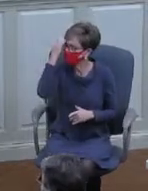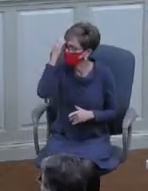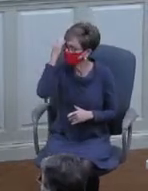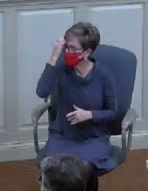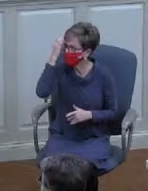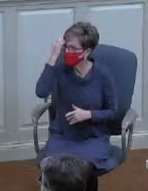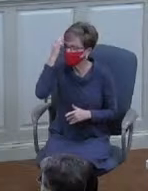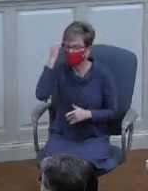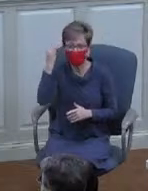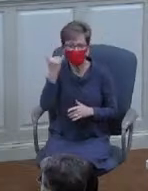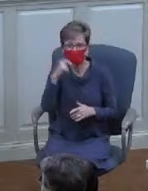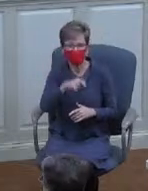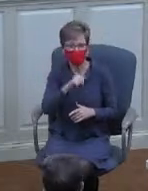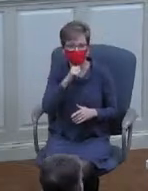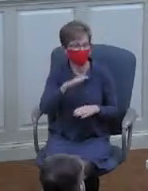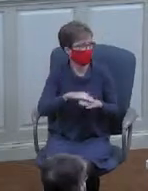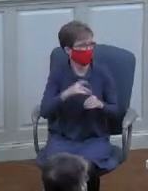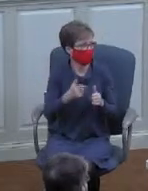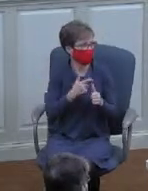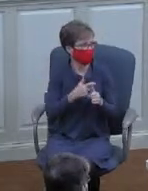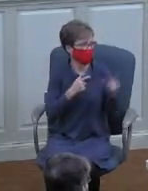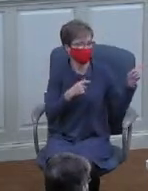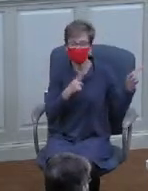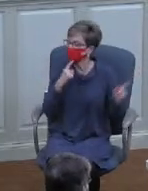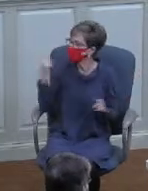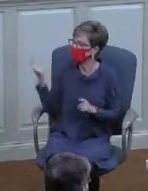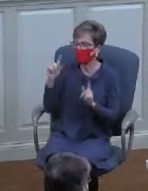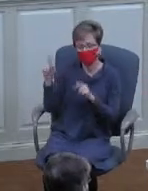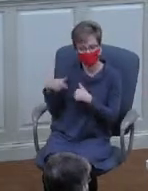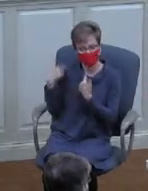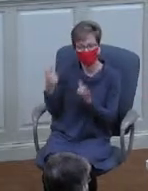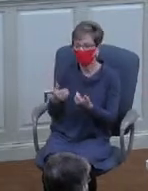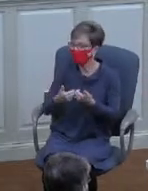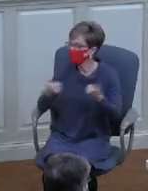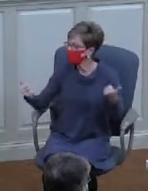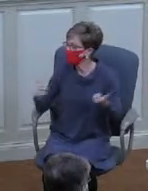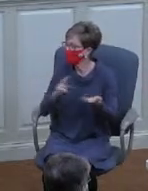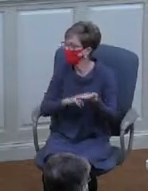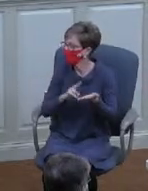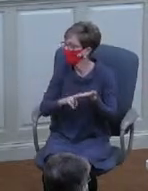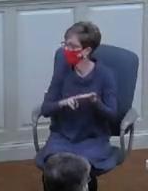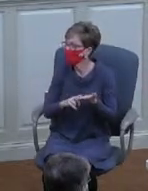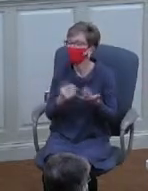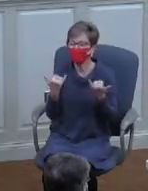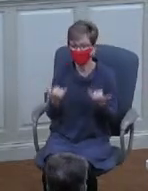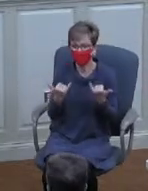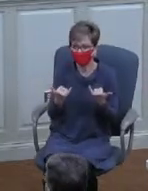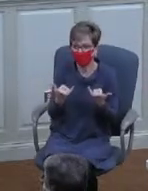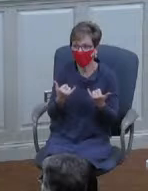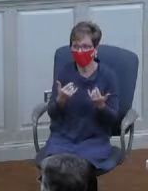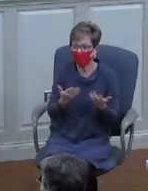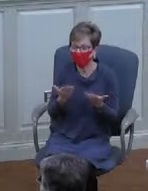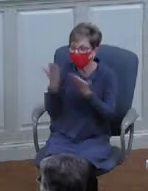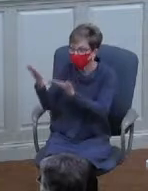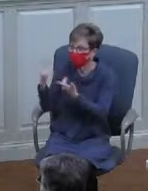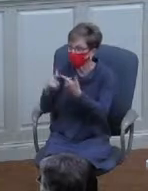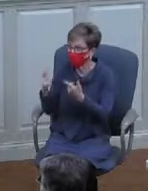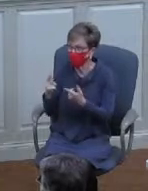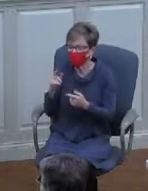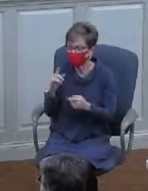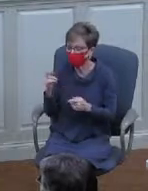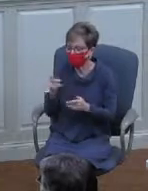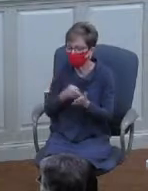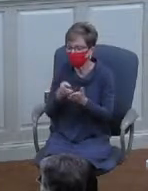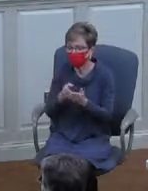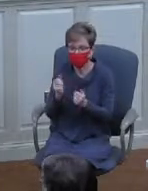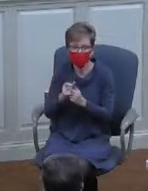part of the original? It's always a separate contract, and really, we're just now getting to it, to be honest Okay, with you. That's fine. Two of